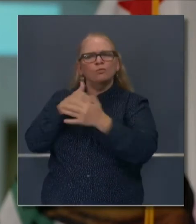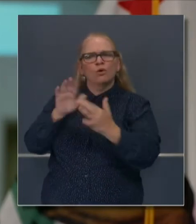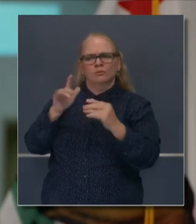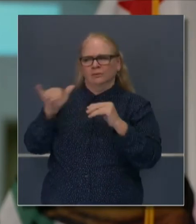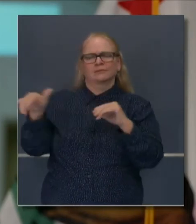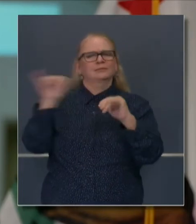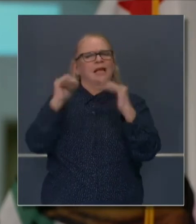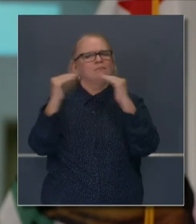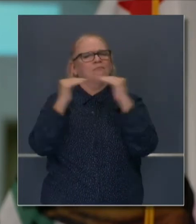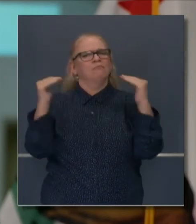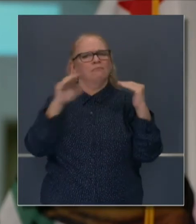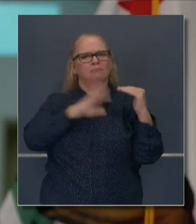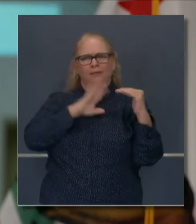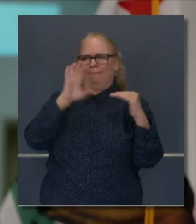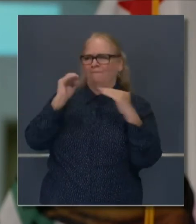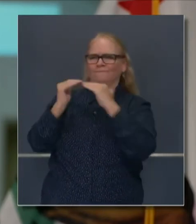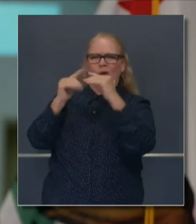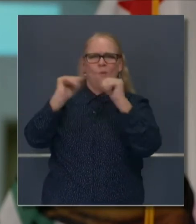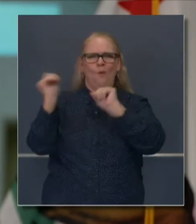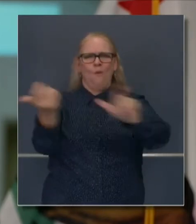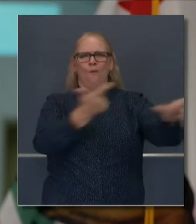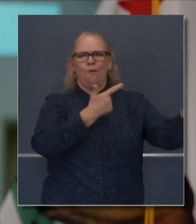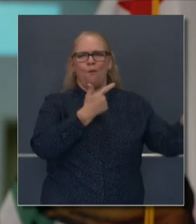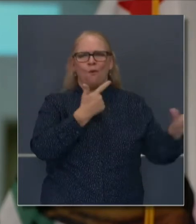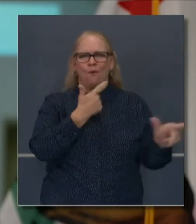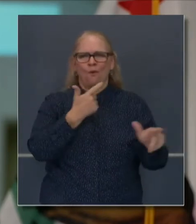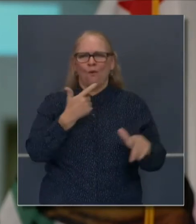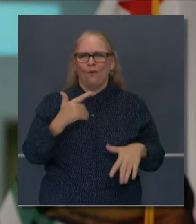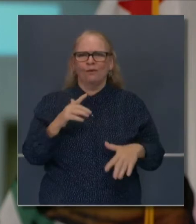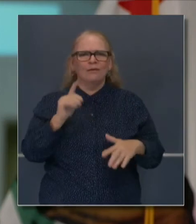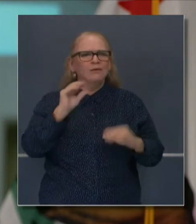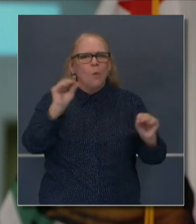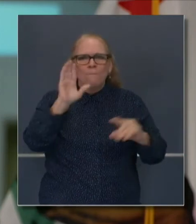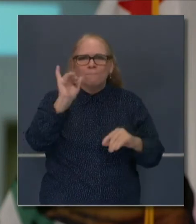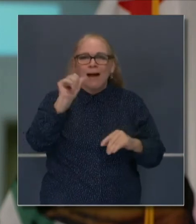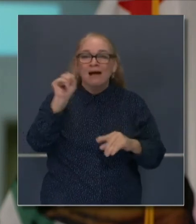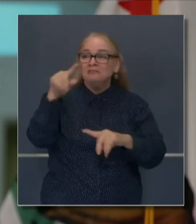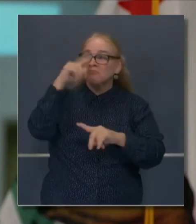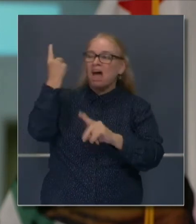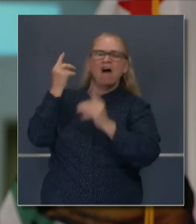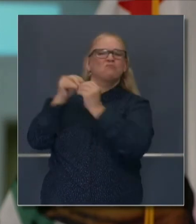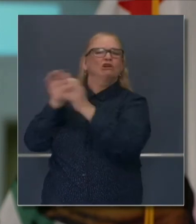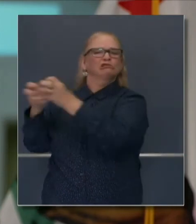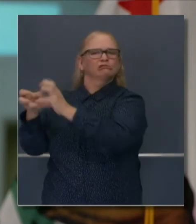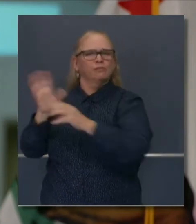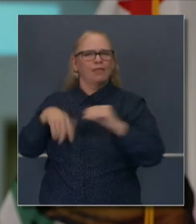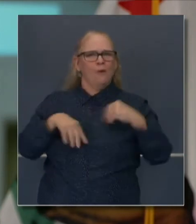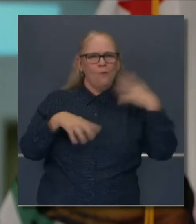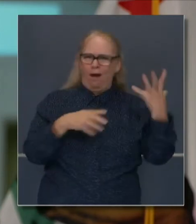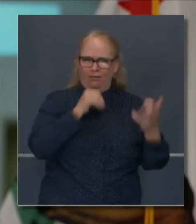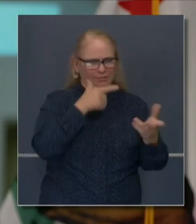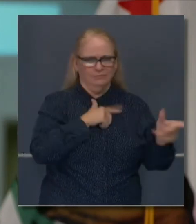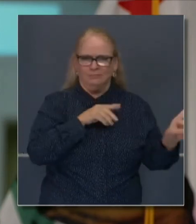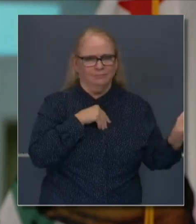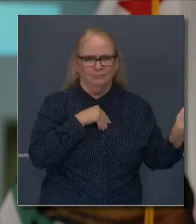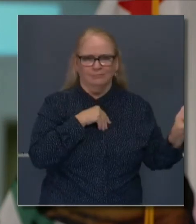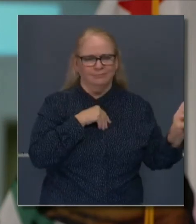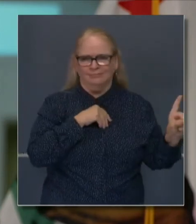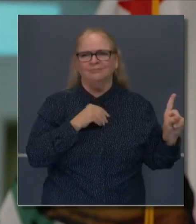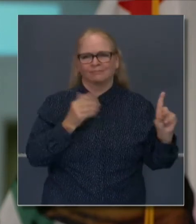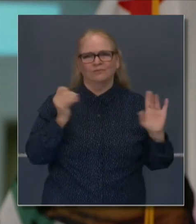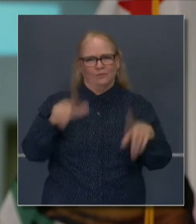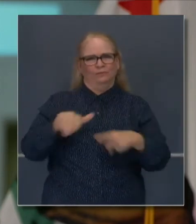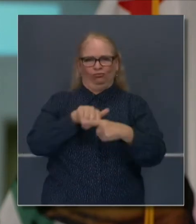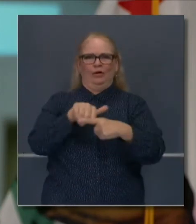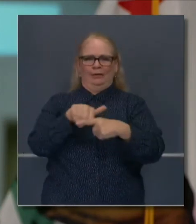of implicit bias, de-escalation, and the like. As it relates to the merits of the specific case, as